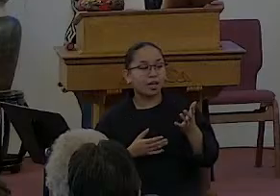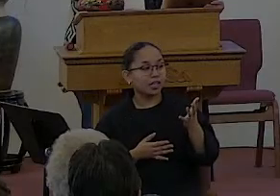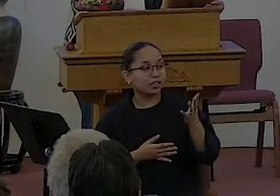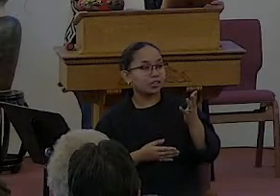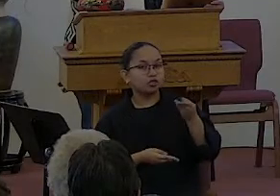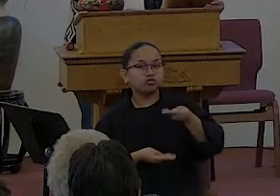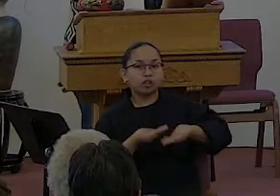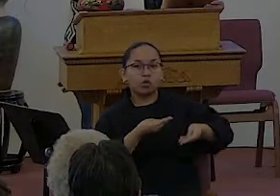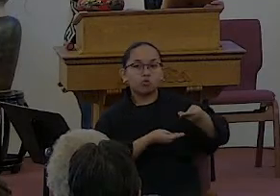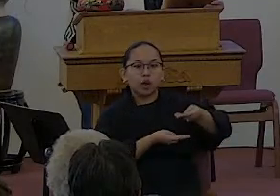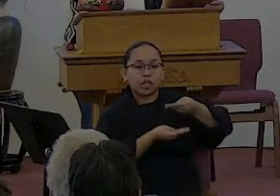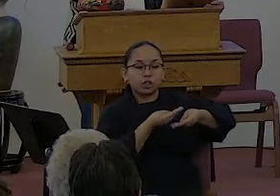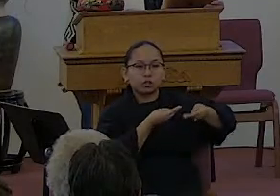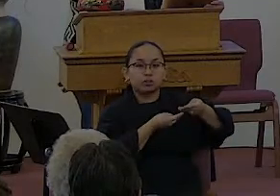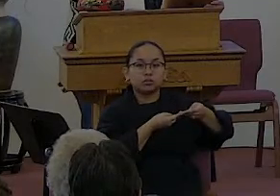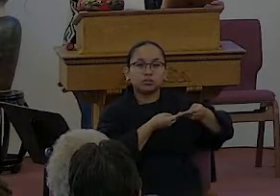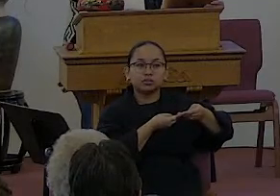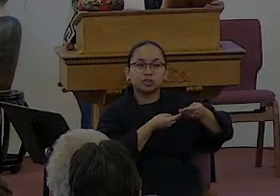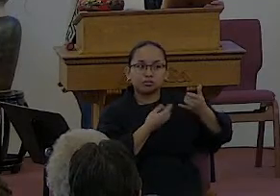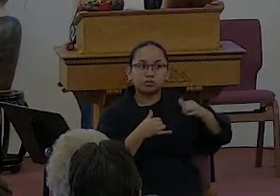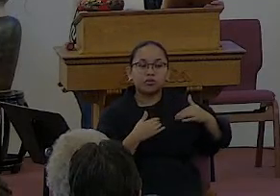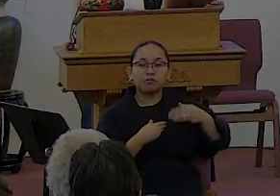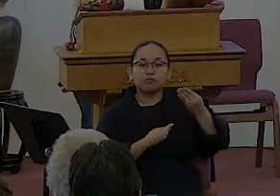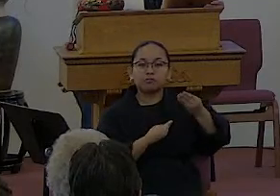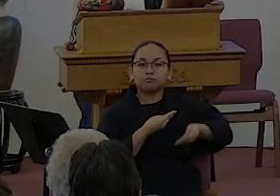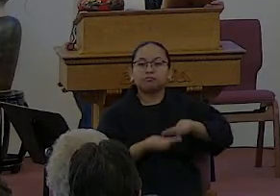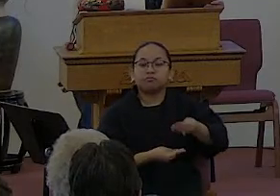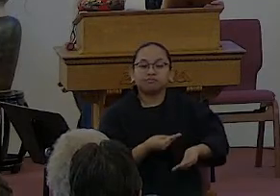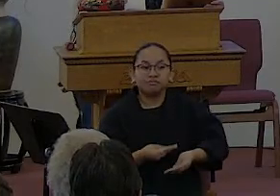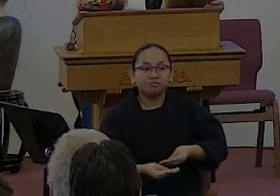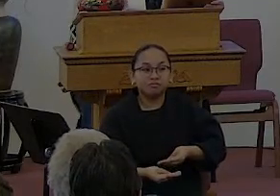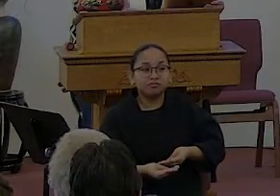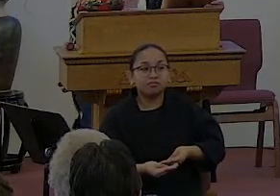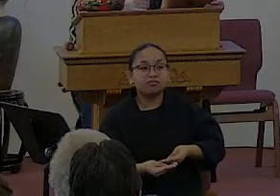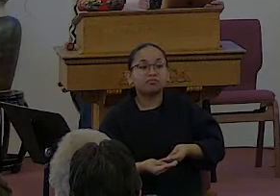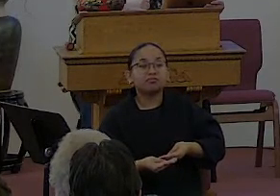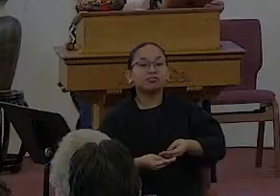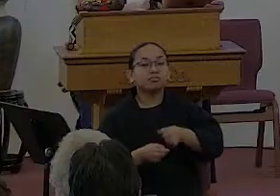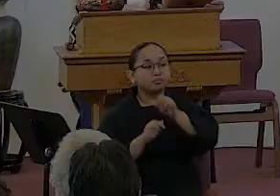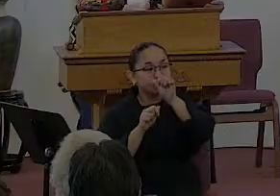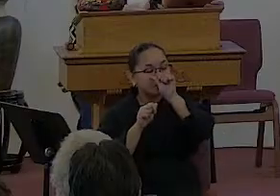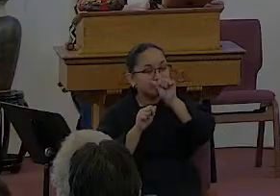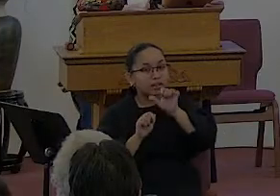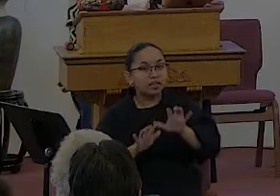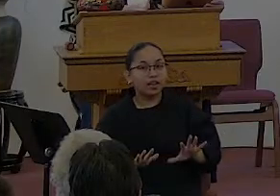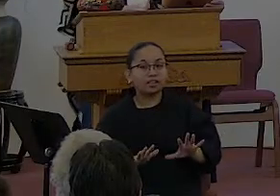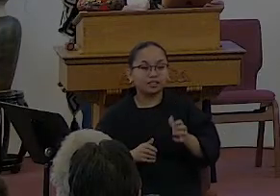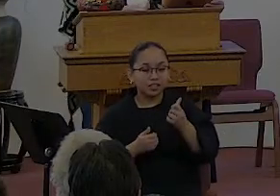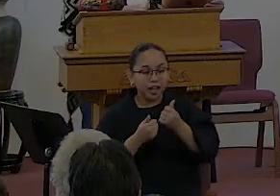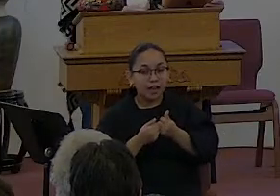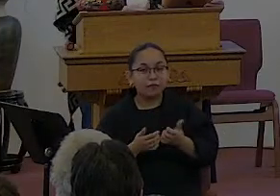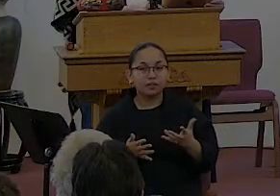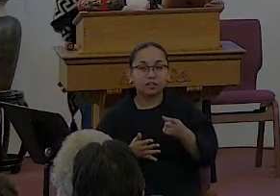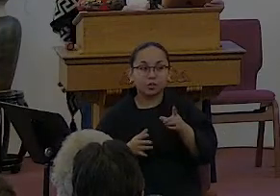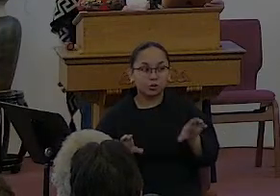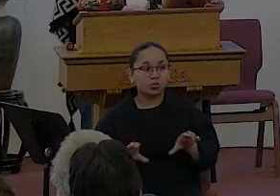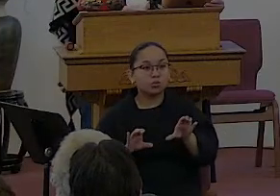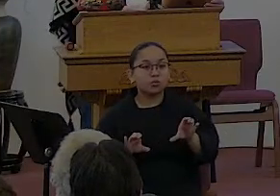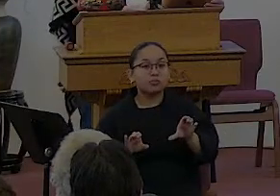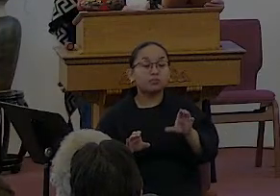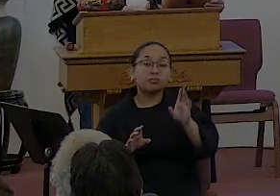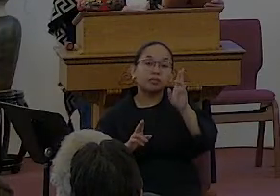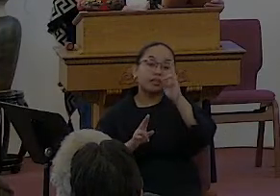many generations yet to come. Be blessed in all you do and honor